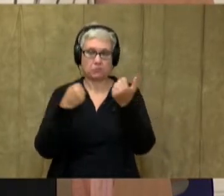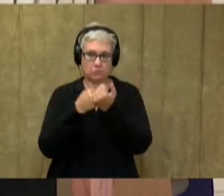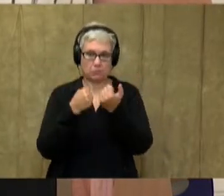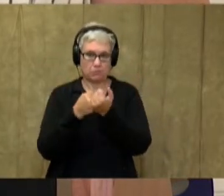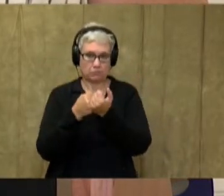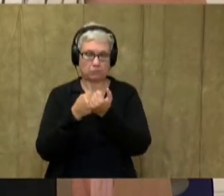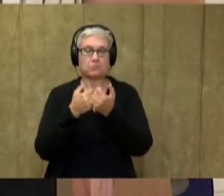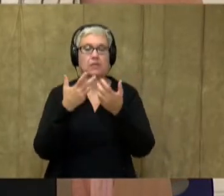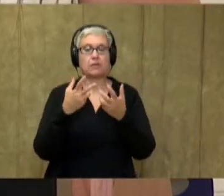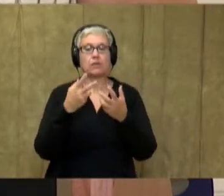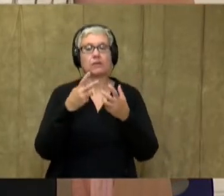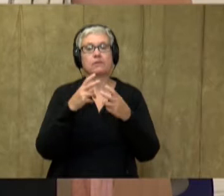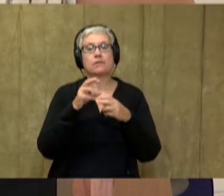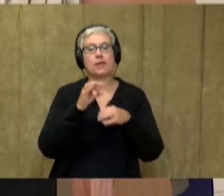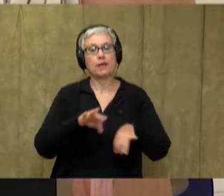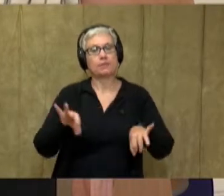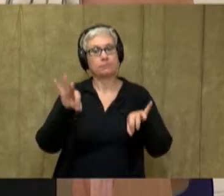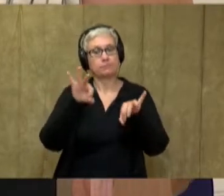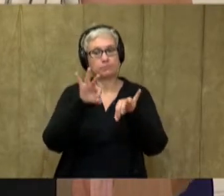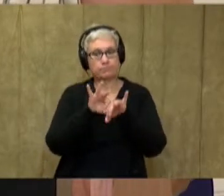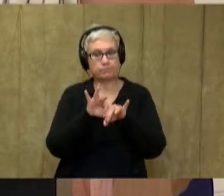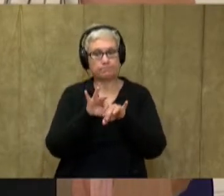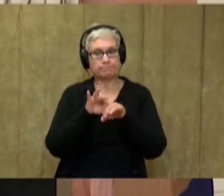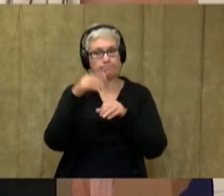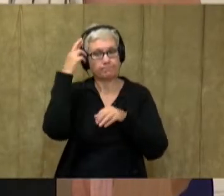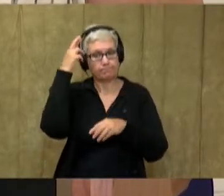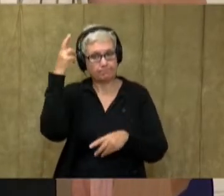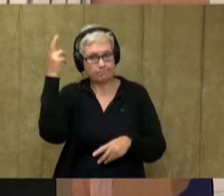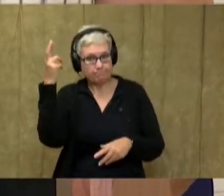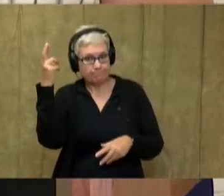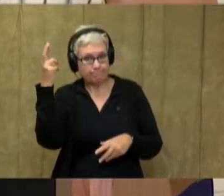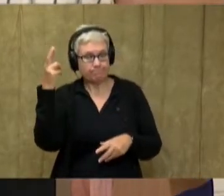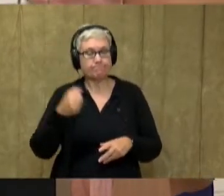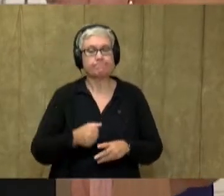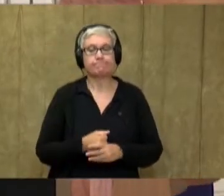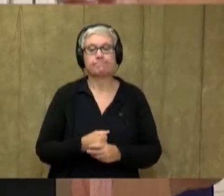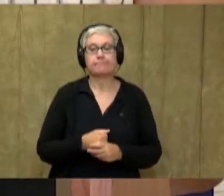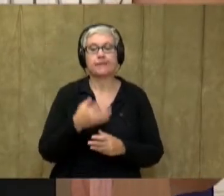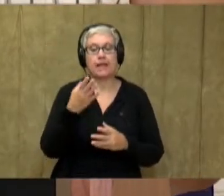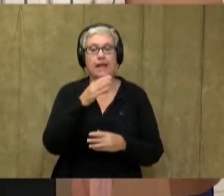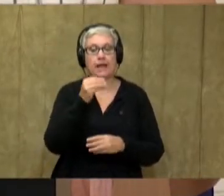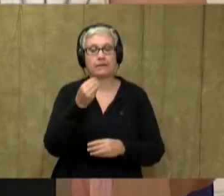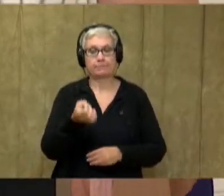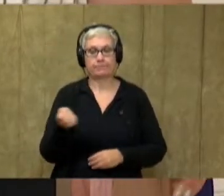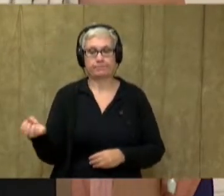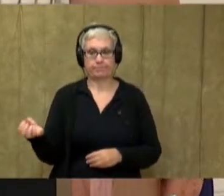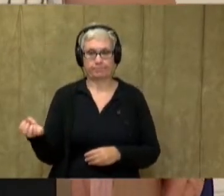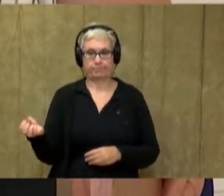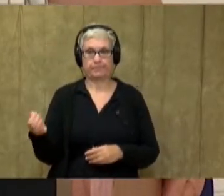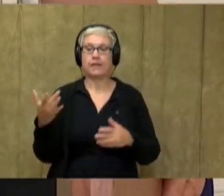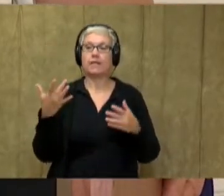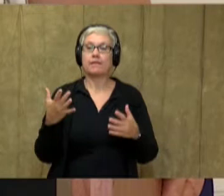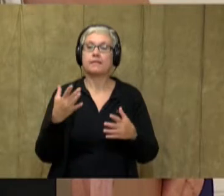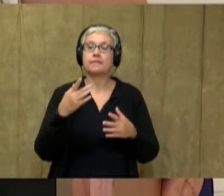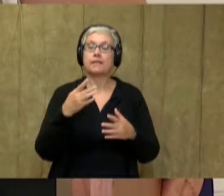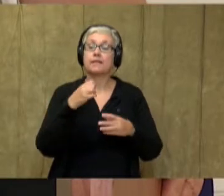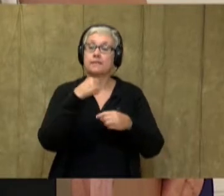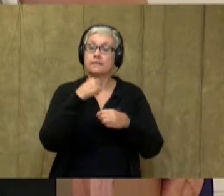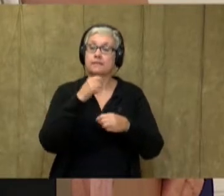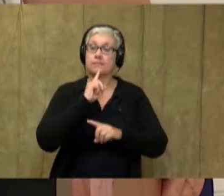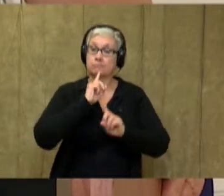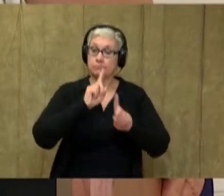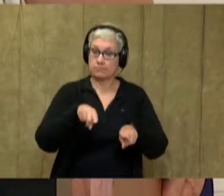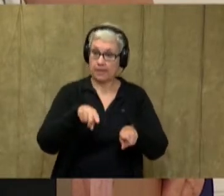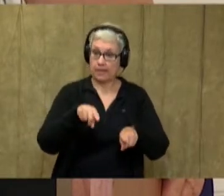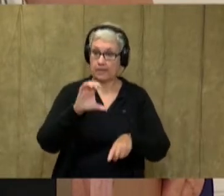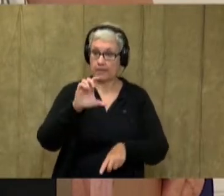valid reasoning and relevant and sufficient evidence. So this is making a claim, backing it up with textual